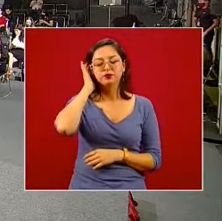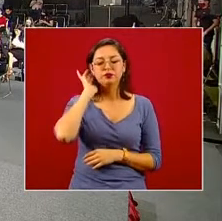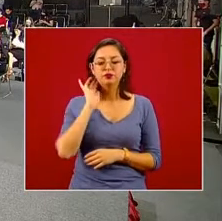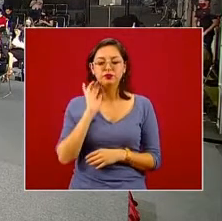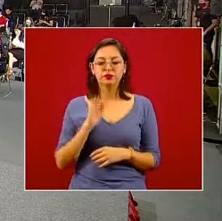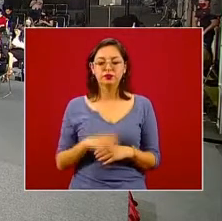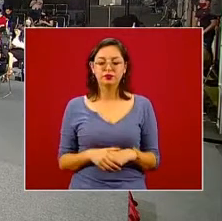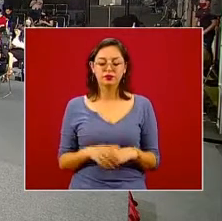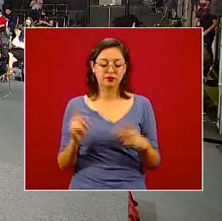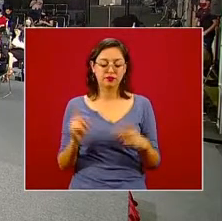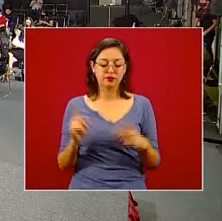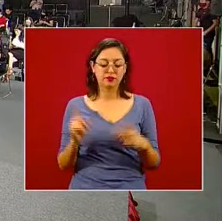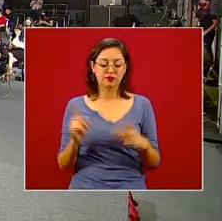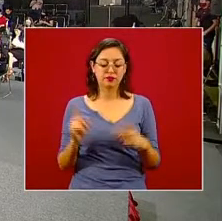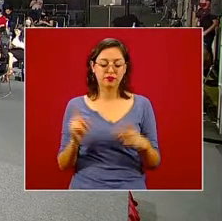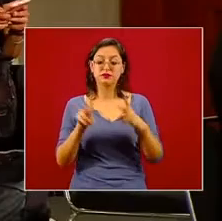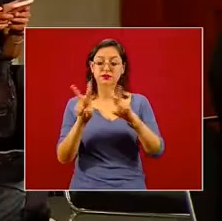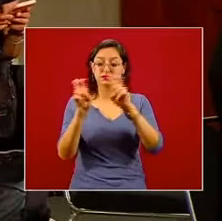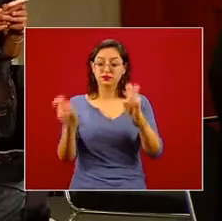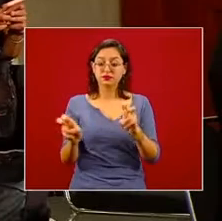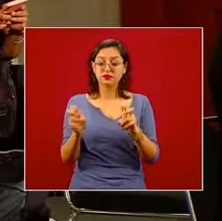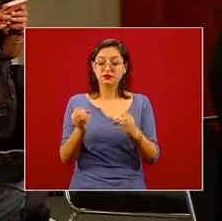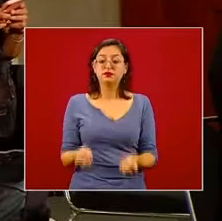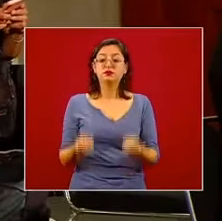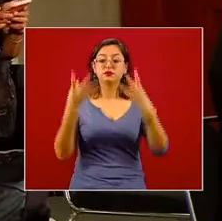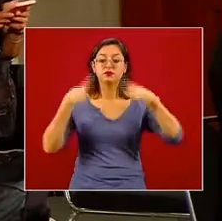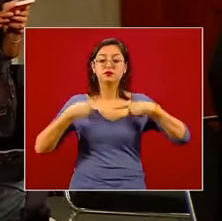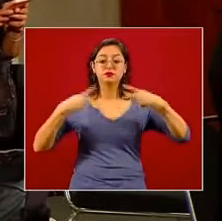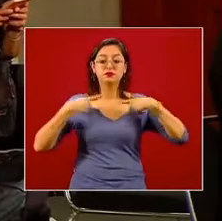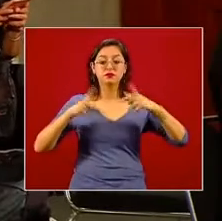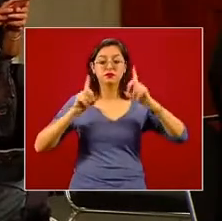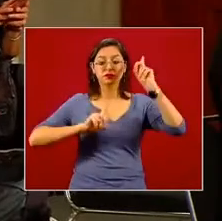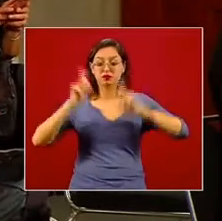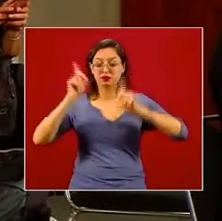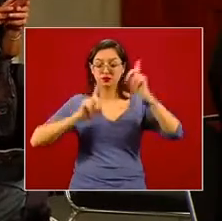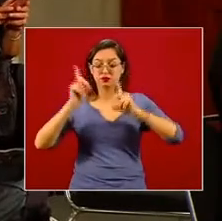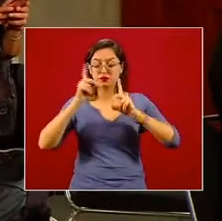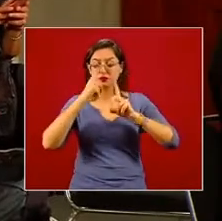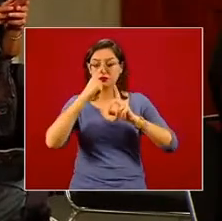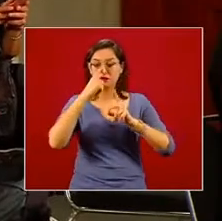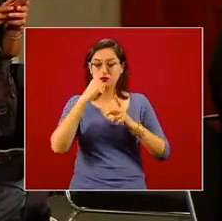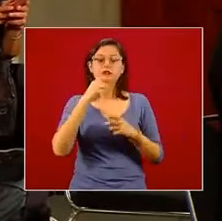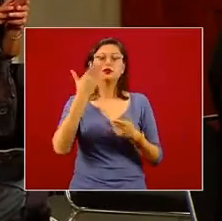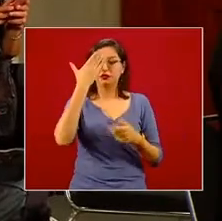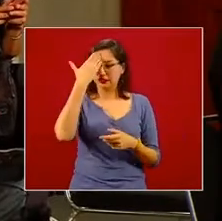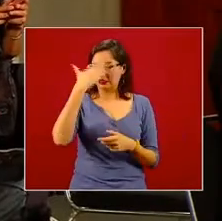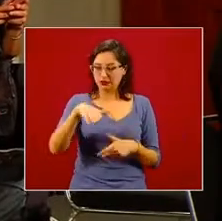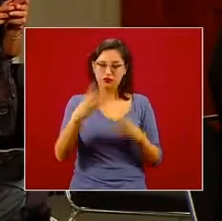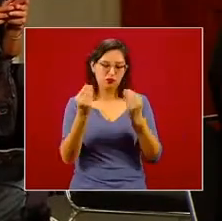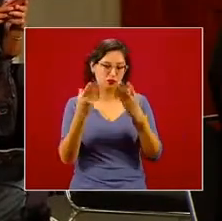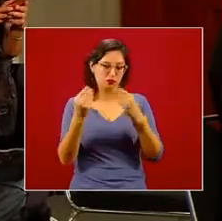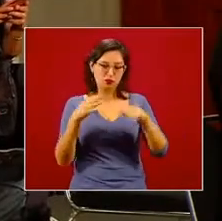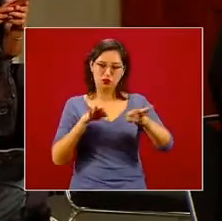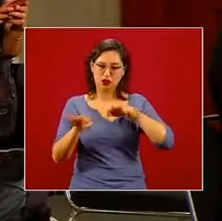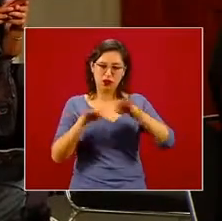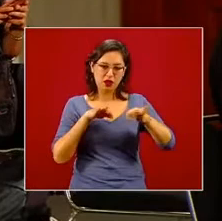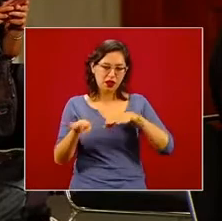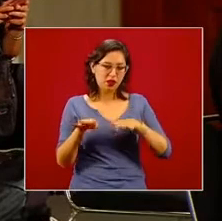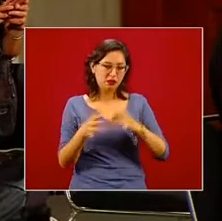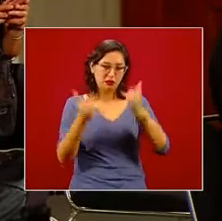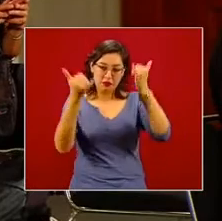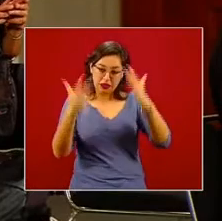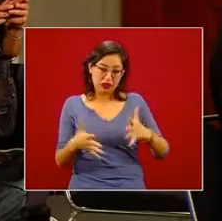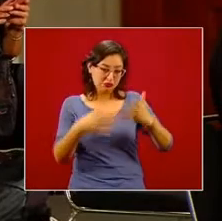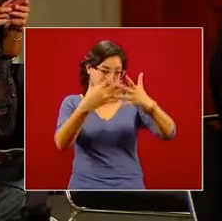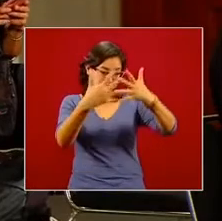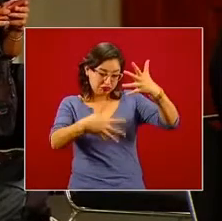but this es information la is there cifra de and sospechosos. there's Entiendo que nothing la to do carga es about matar that. el trabajo y no The siempre second da question is posibilidad about the suspect